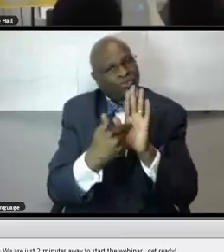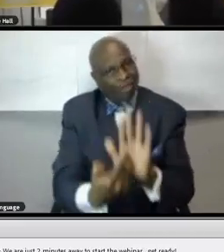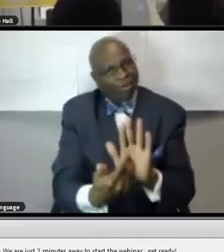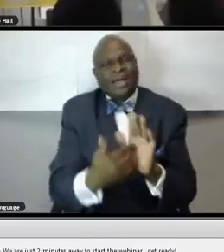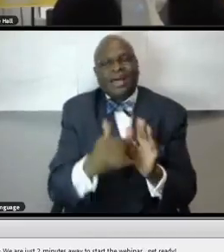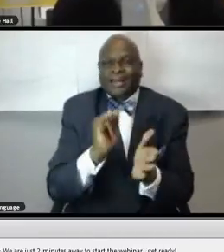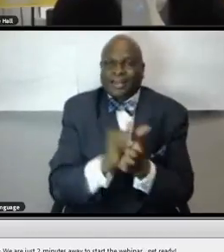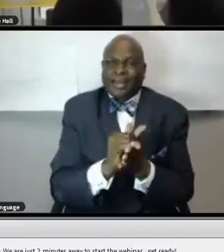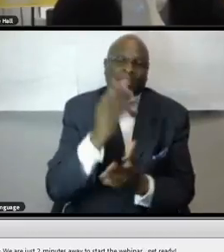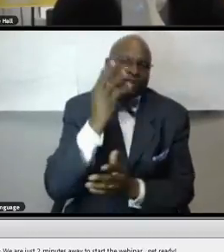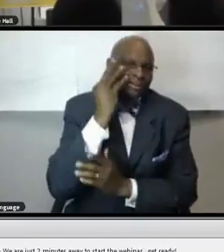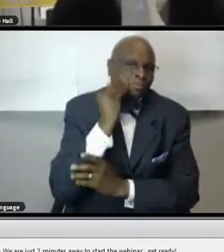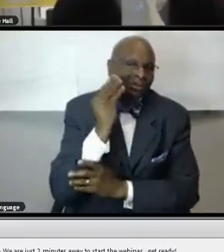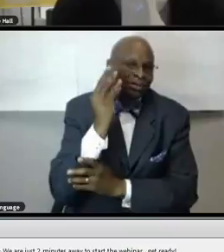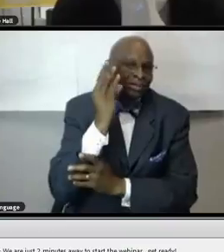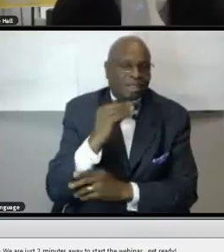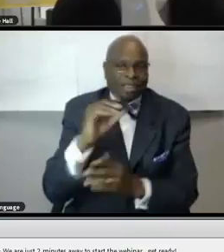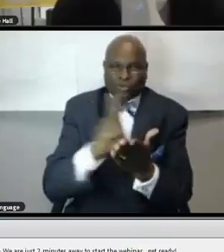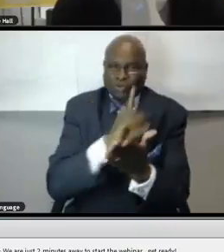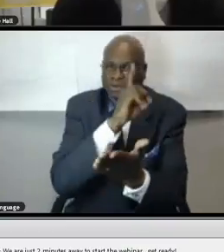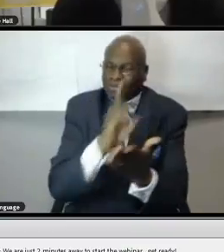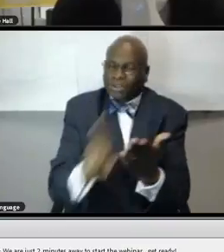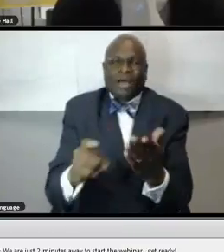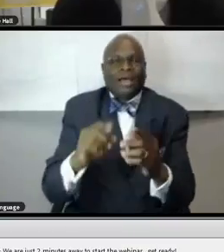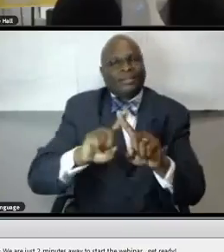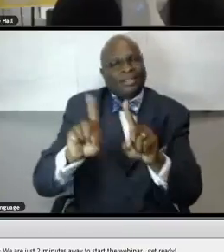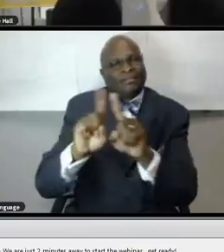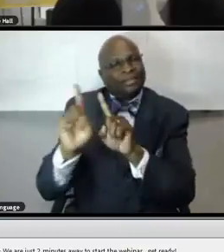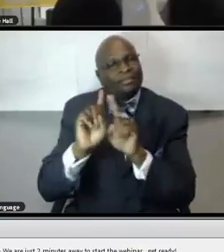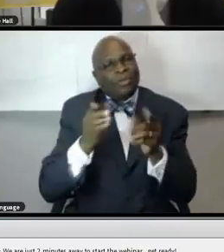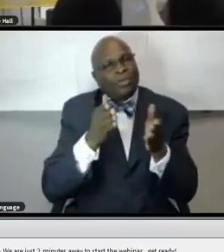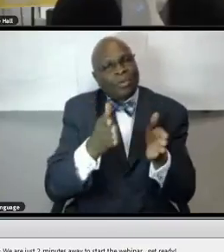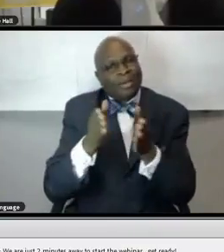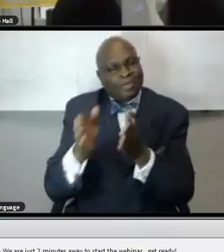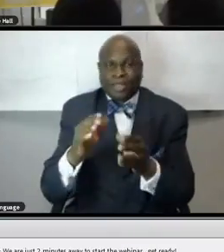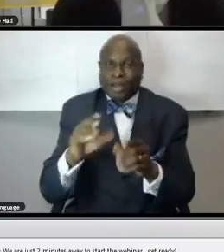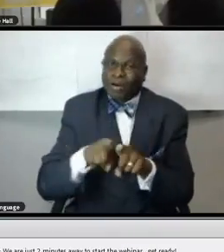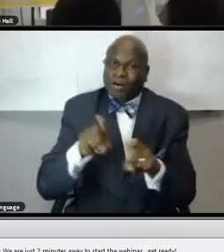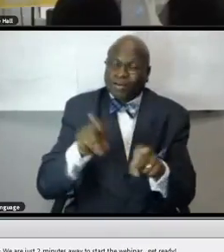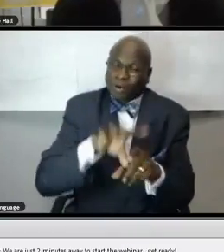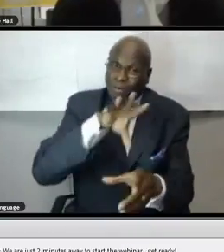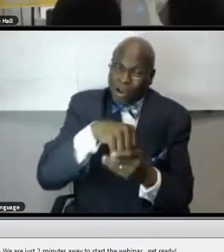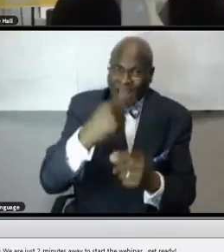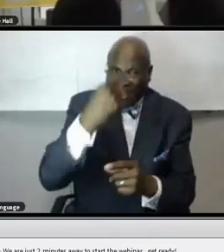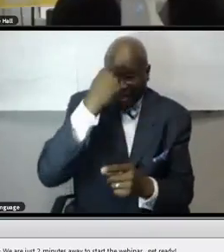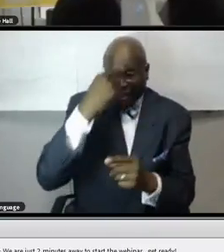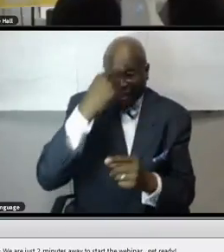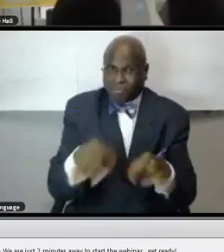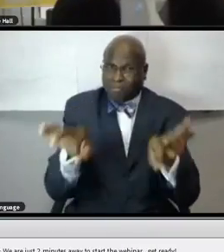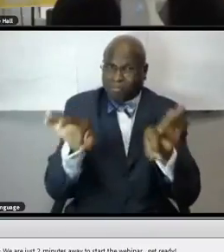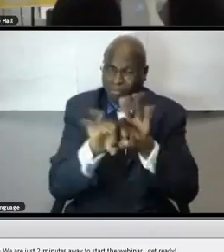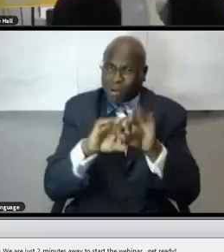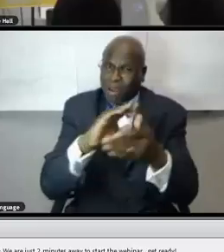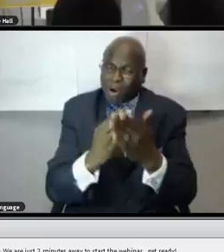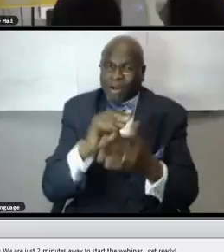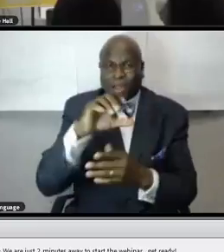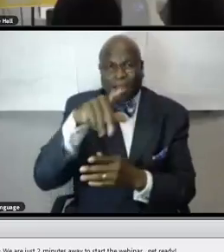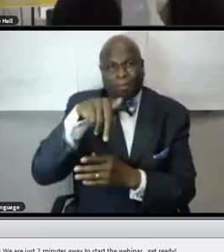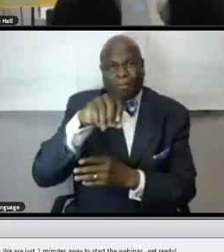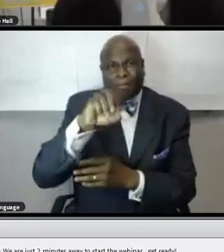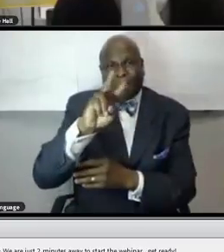are experiencing discrimination in various forms that is also a part, I believe, a significant part of the poverty trap.